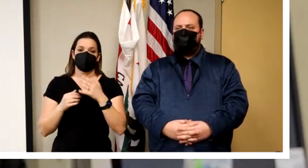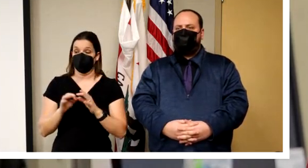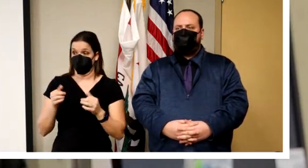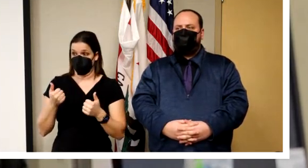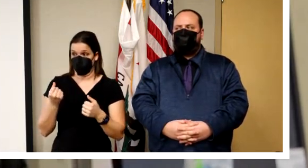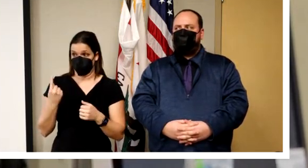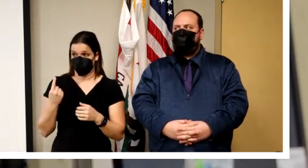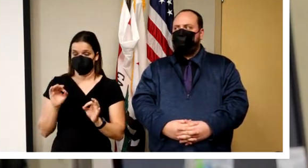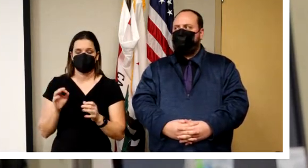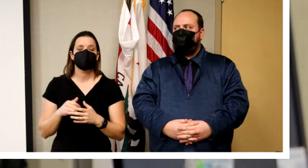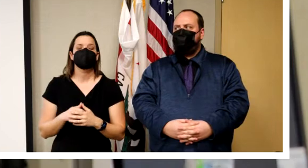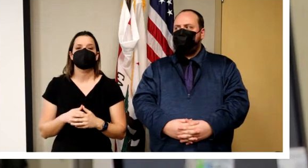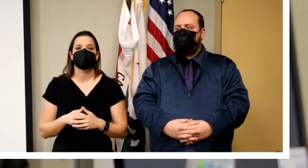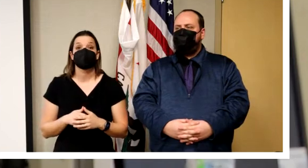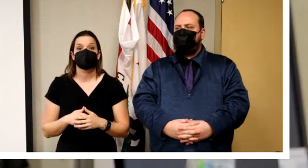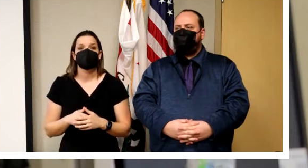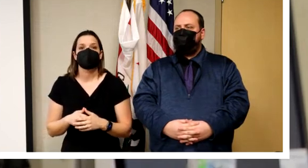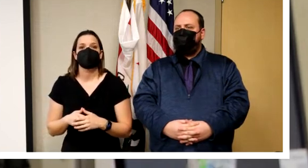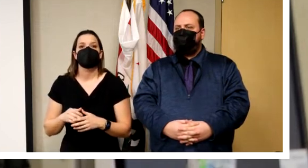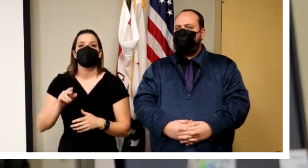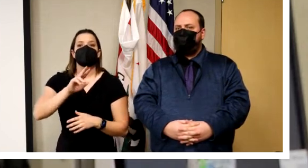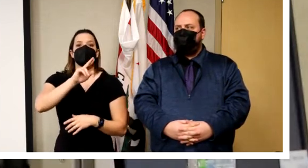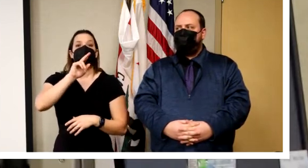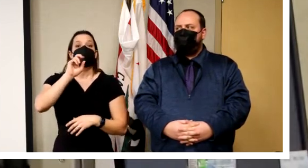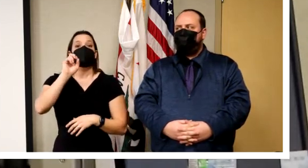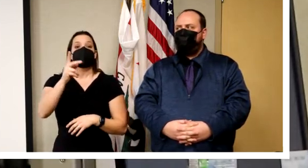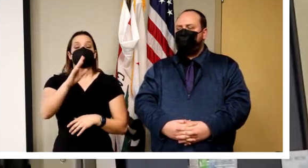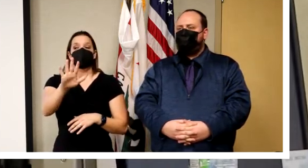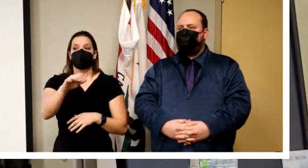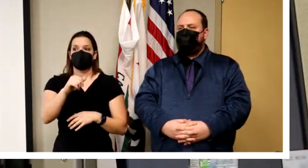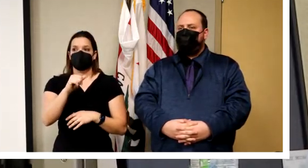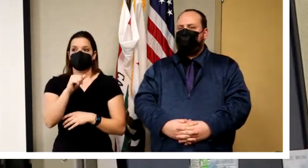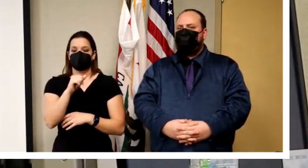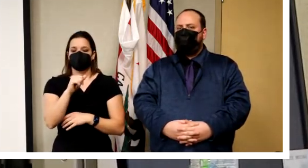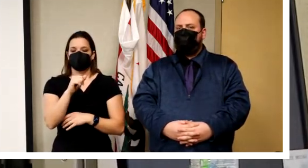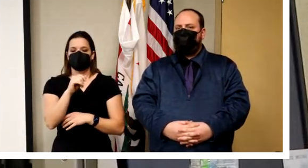there? Okay. So